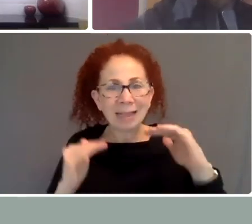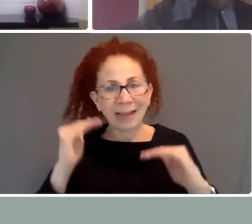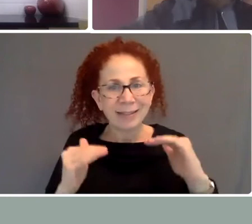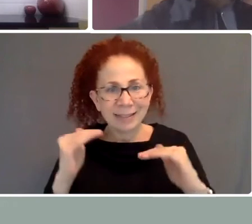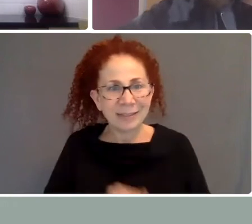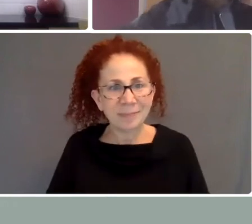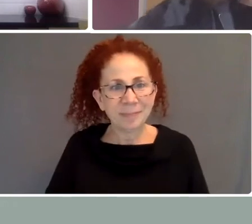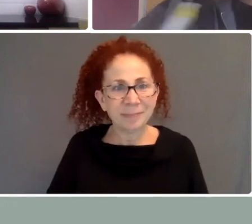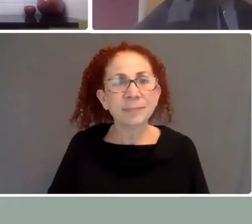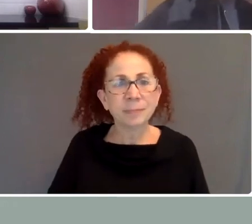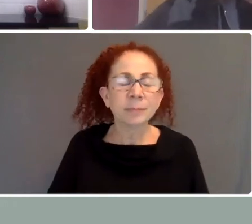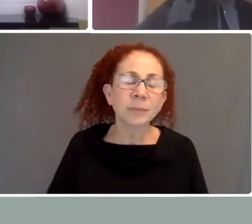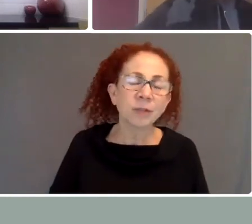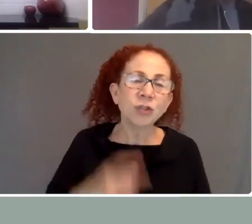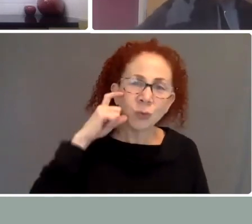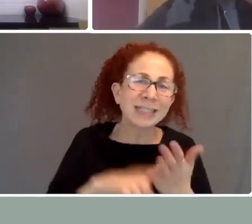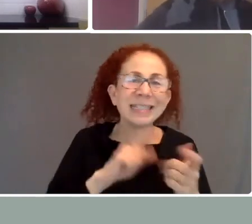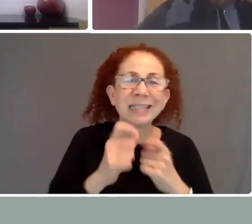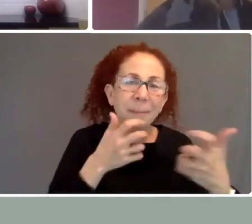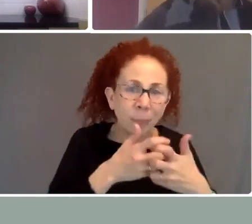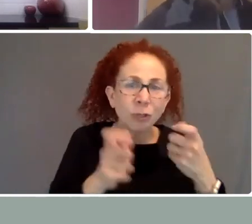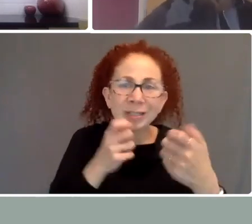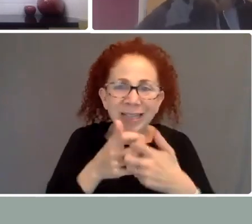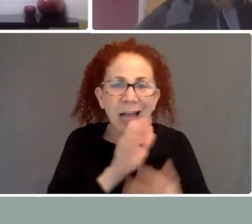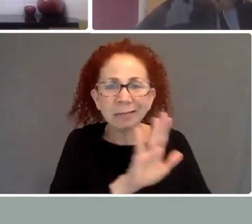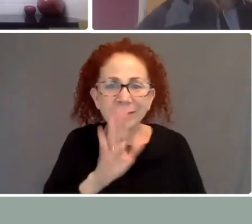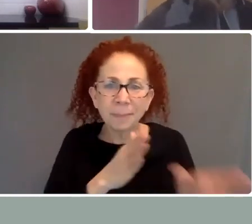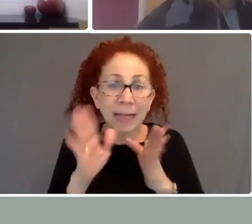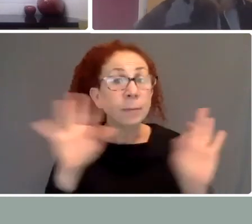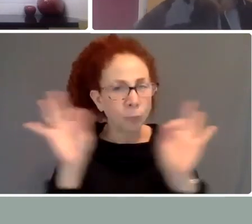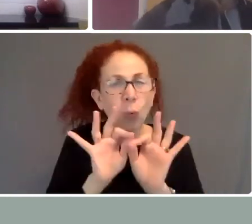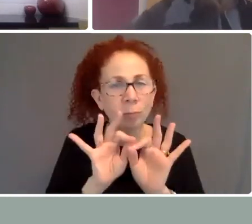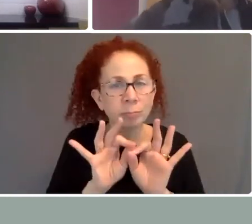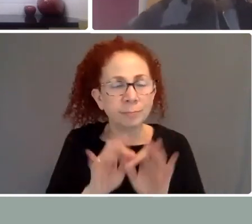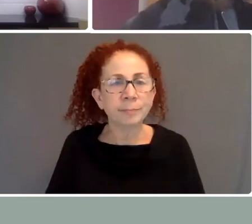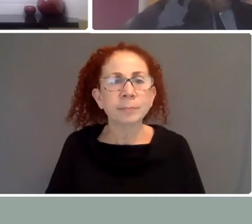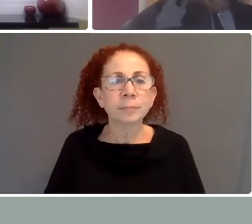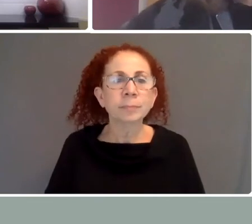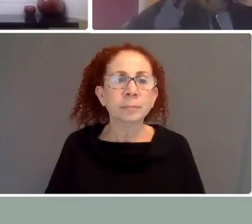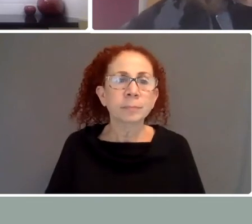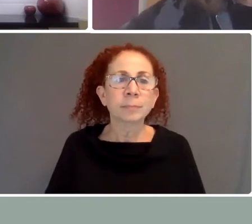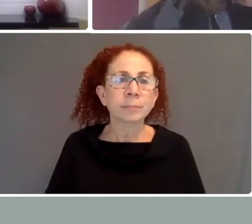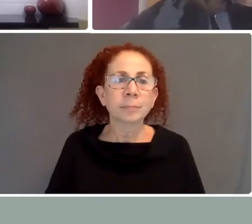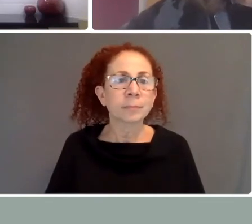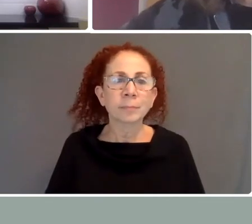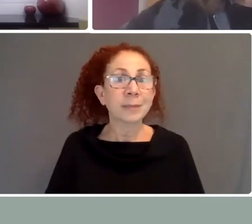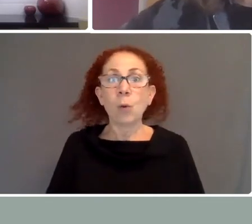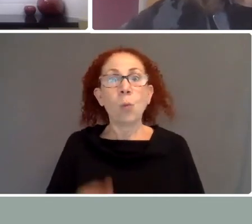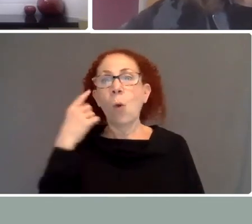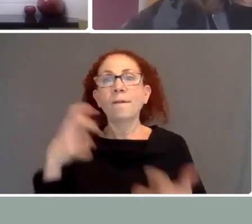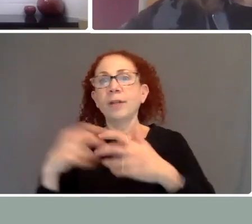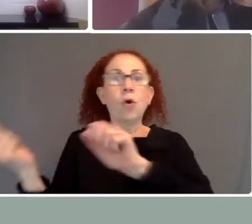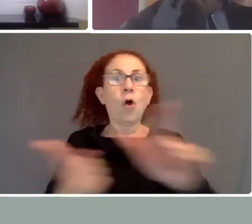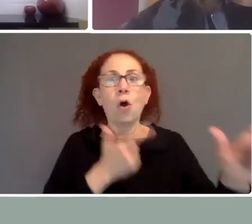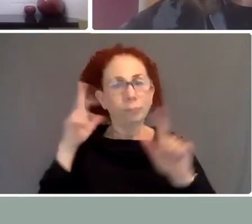out. So that's where, you know, this personalized plan becomes really important, so that we're, you know, not trying to do like a one size fits all